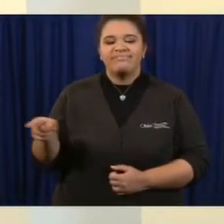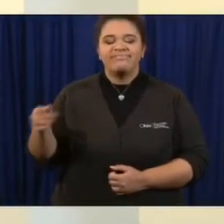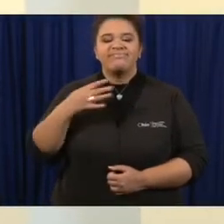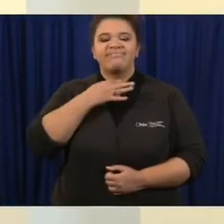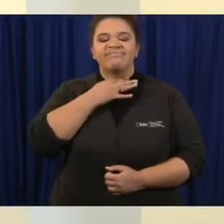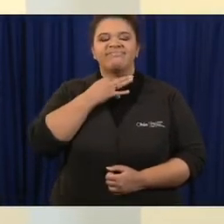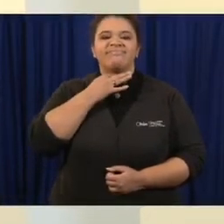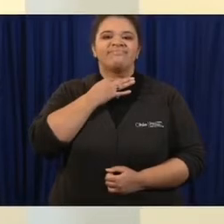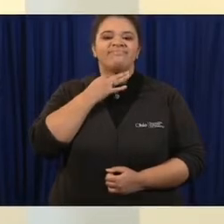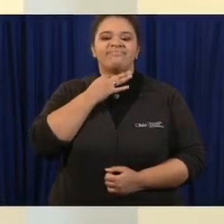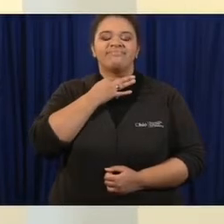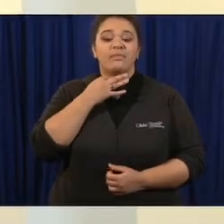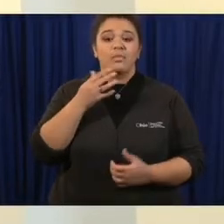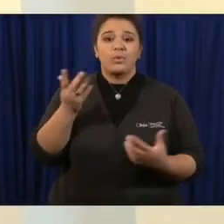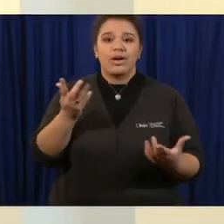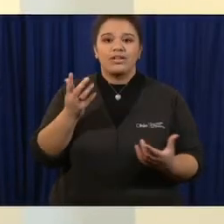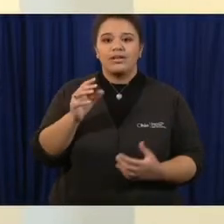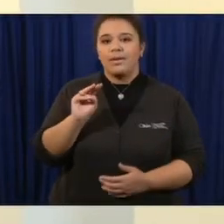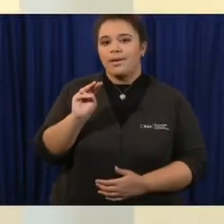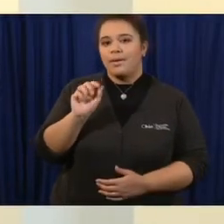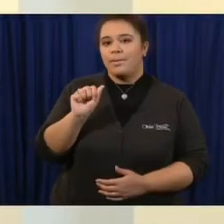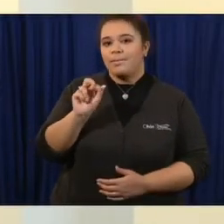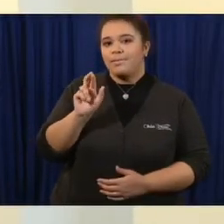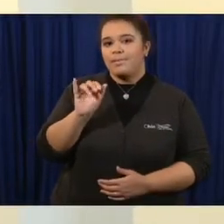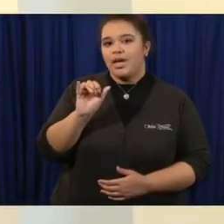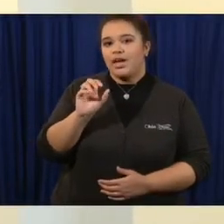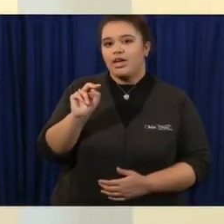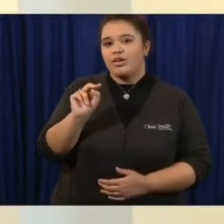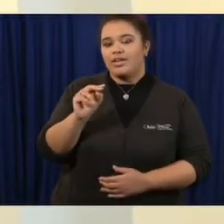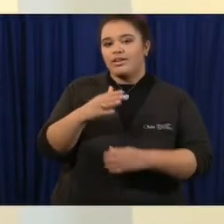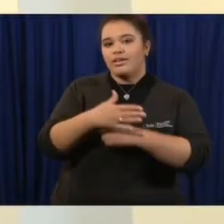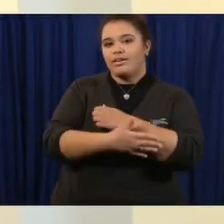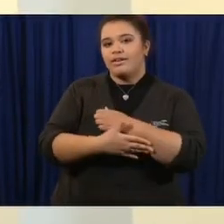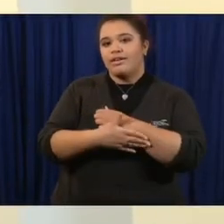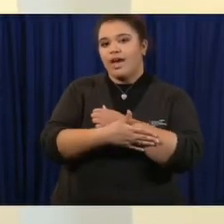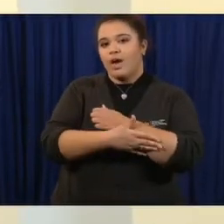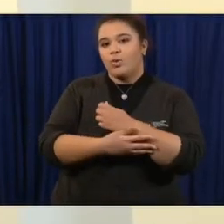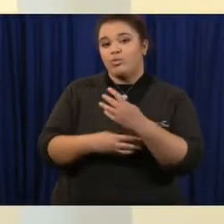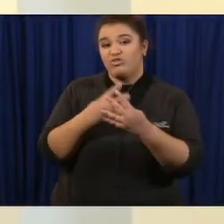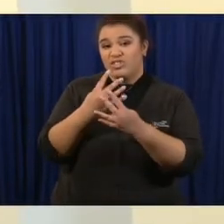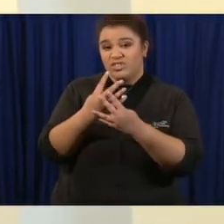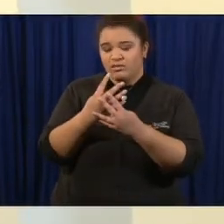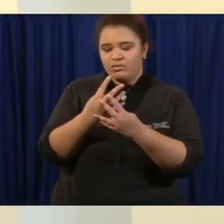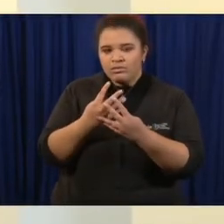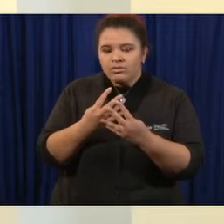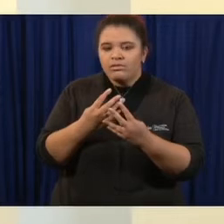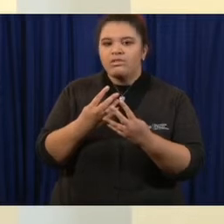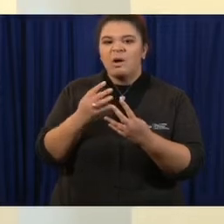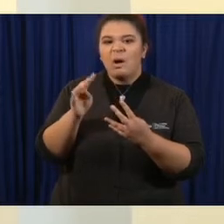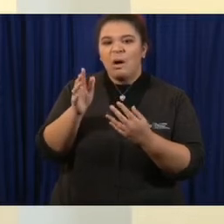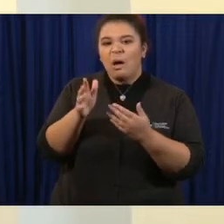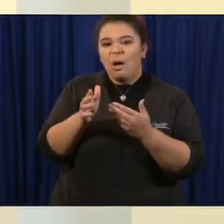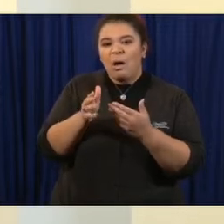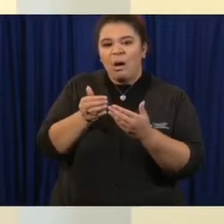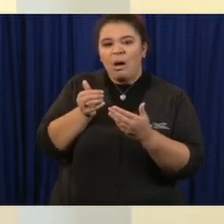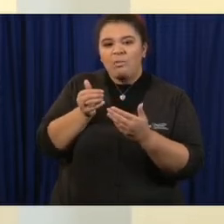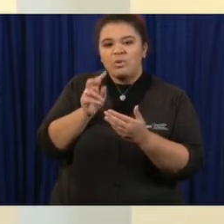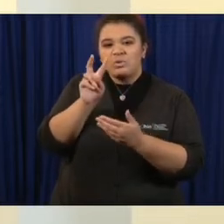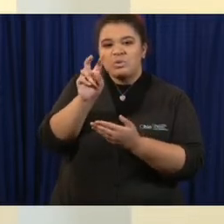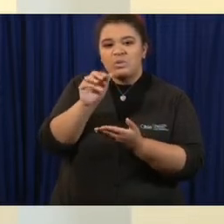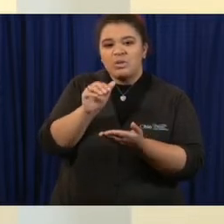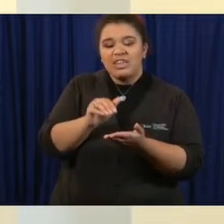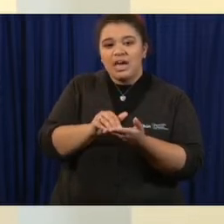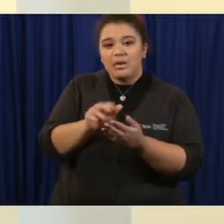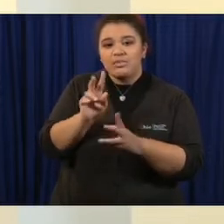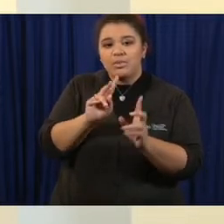know about the Marion County State Prison and how there are nearly 2,000 cases, and at the time of